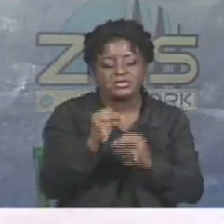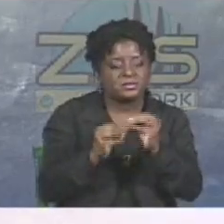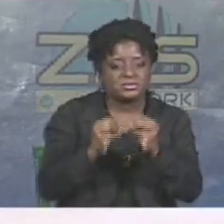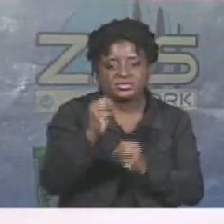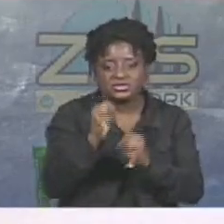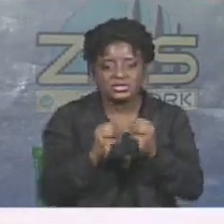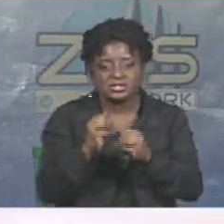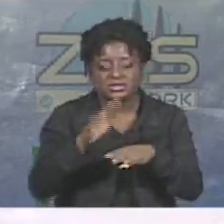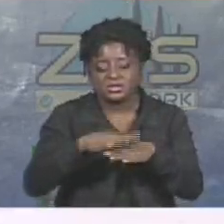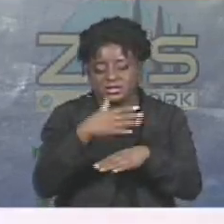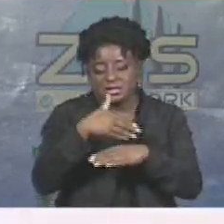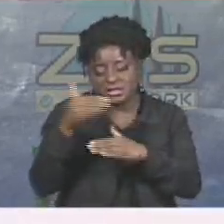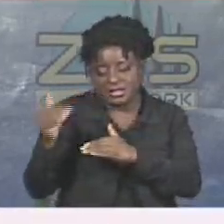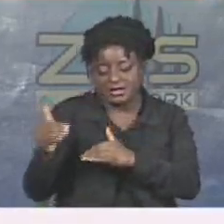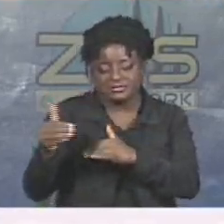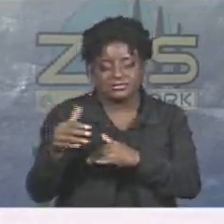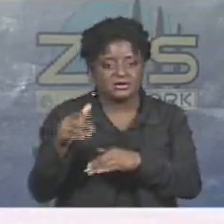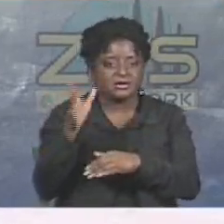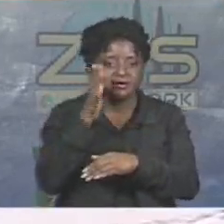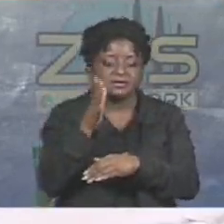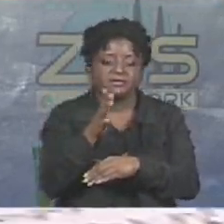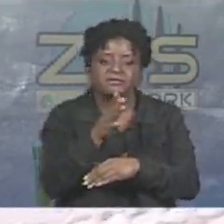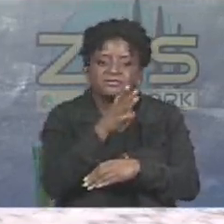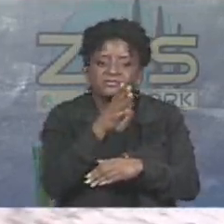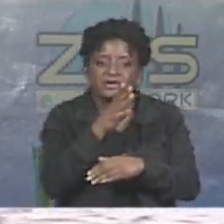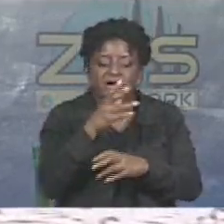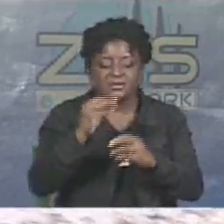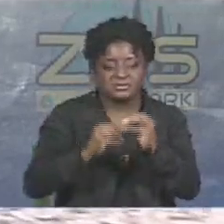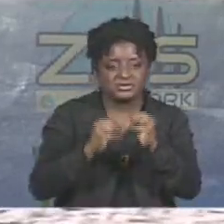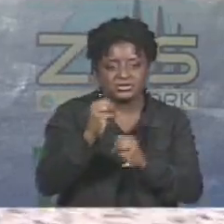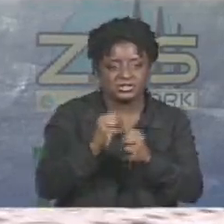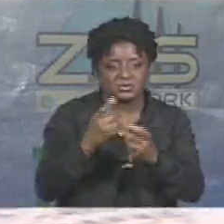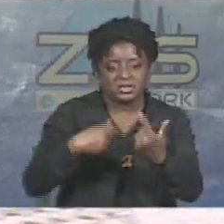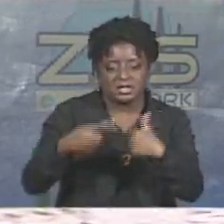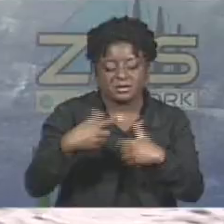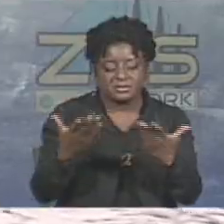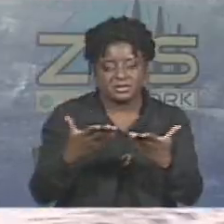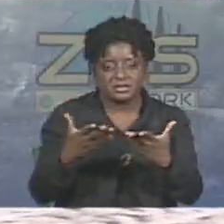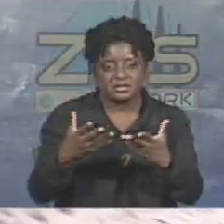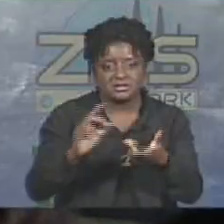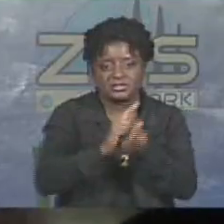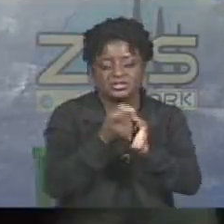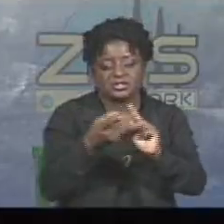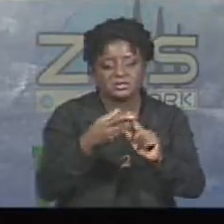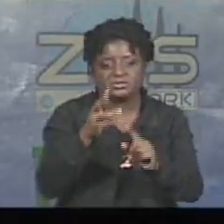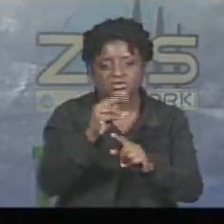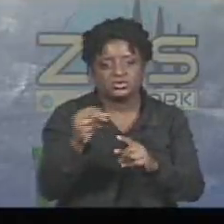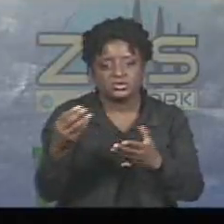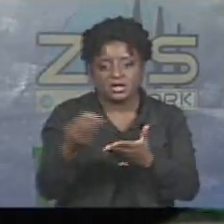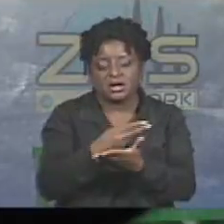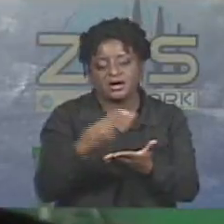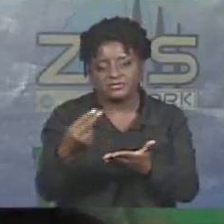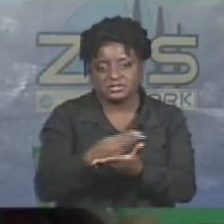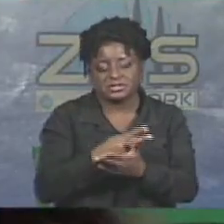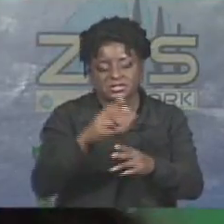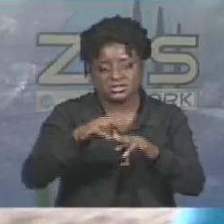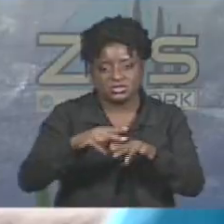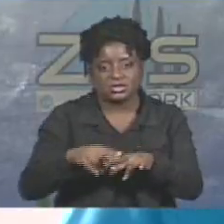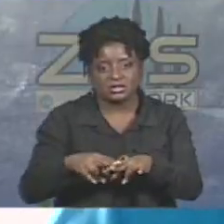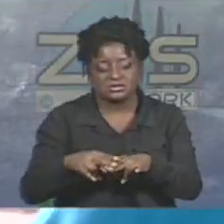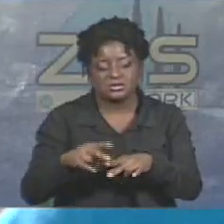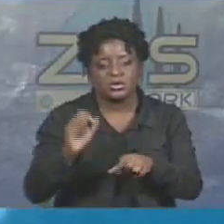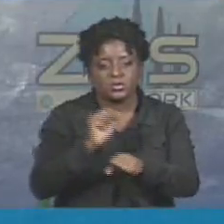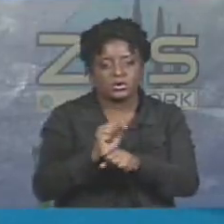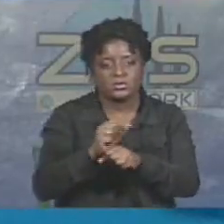basically farm harvesters, and when they come to the island, they get converted into harvesting salt. Although work was being done on the